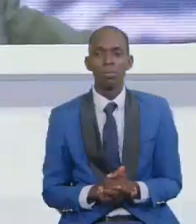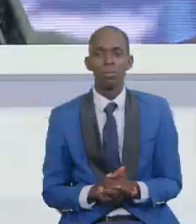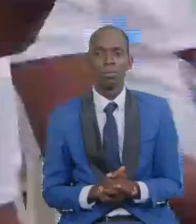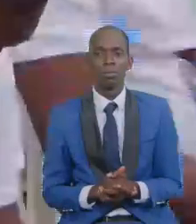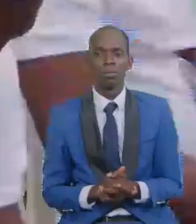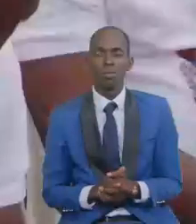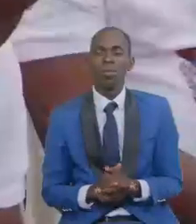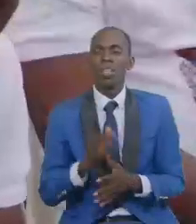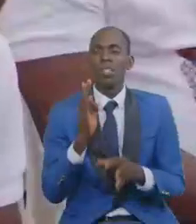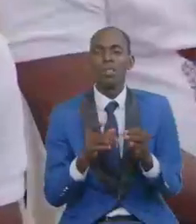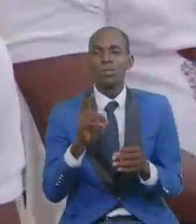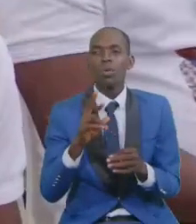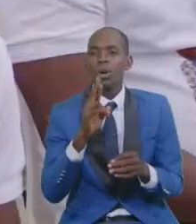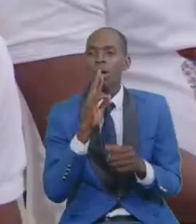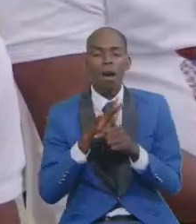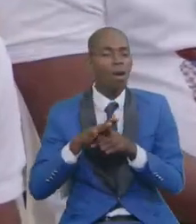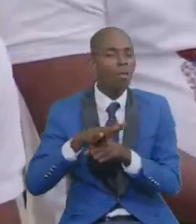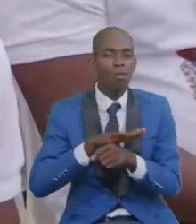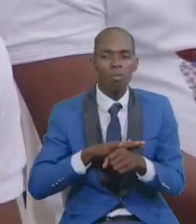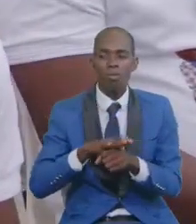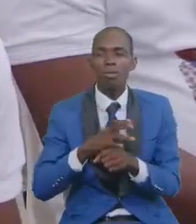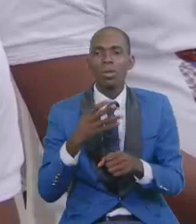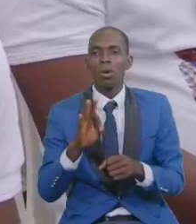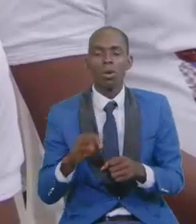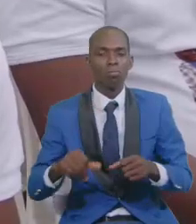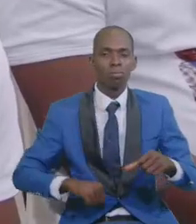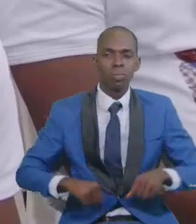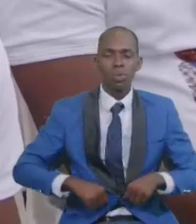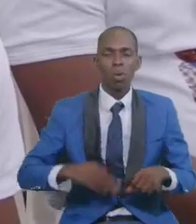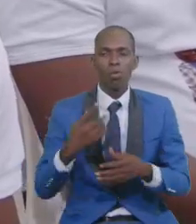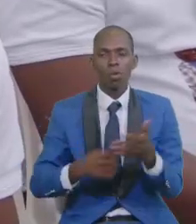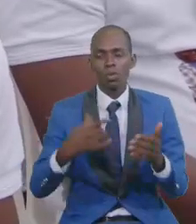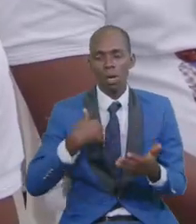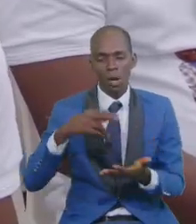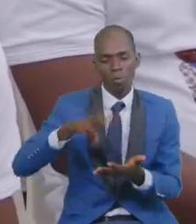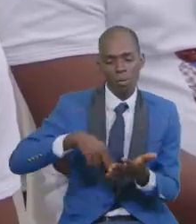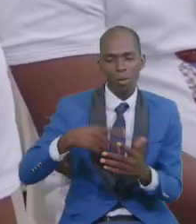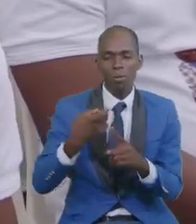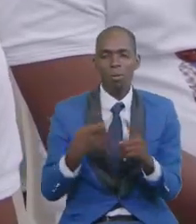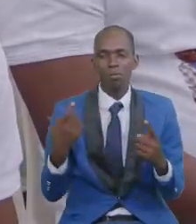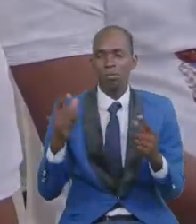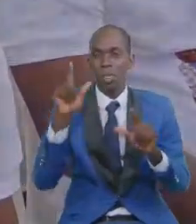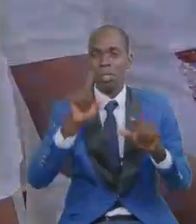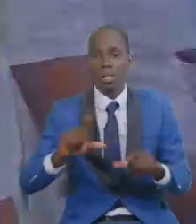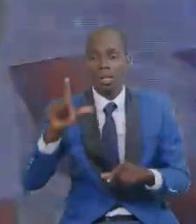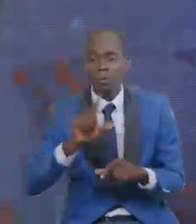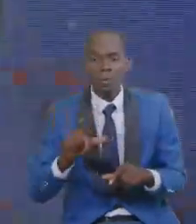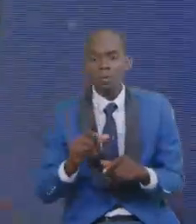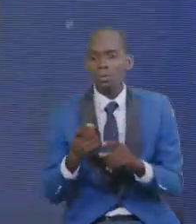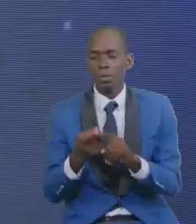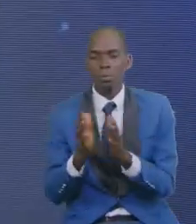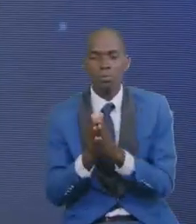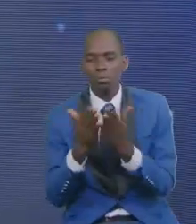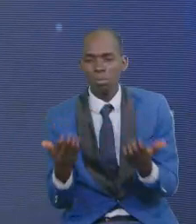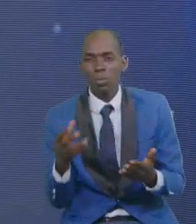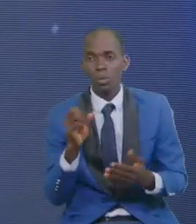If you're full of all that you have read in books, in libraries, that's what fills your heart, and Christ is not